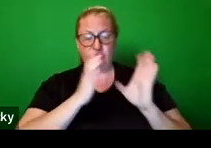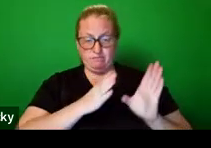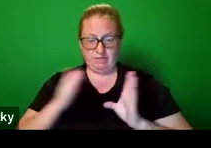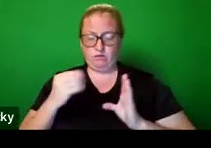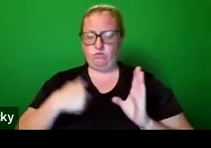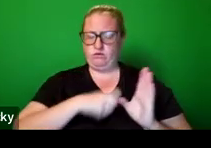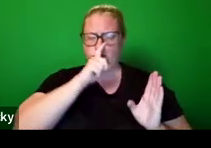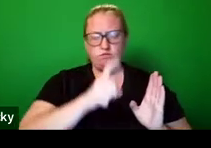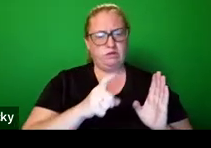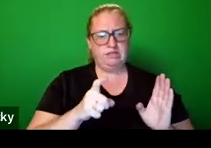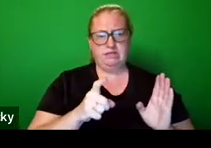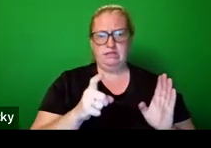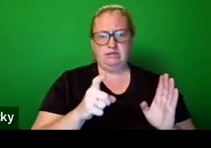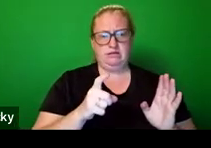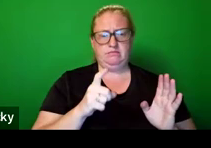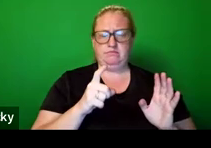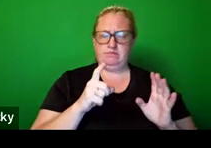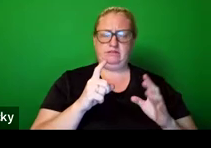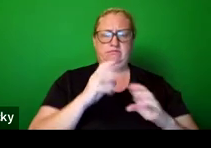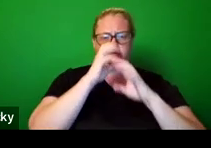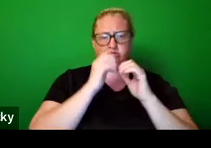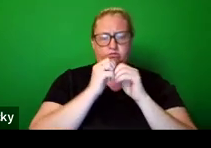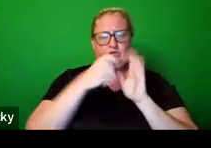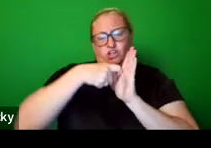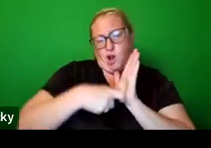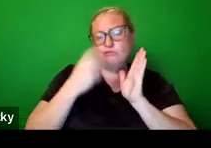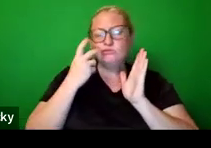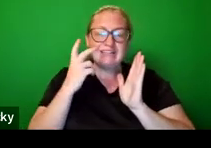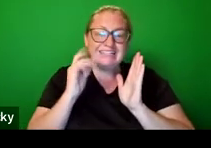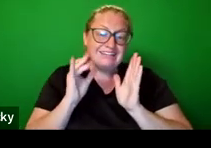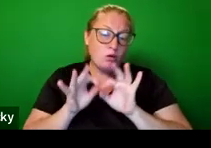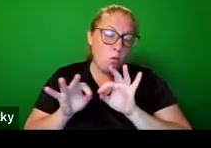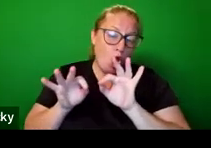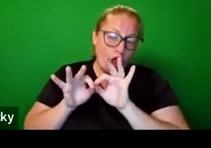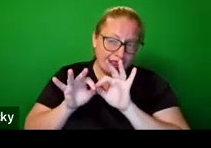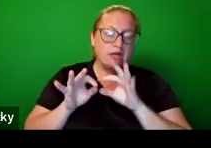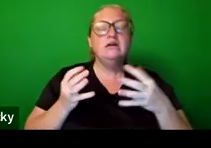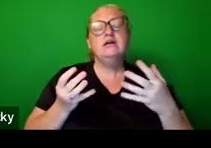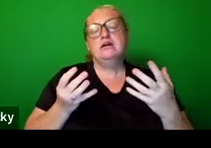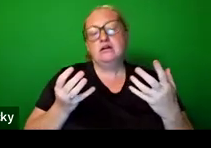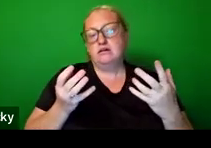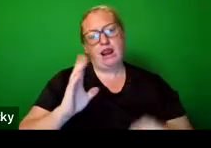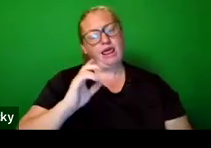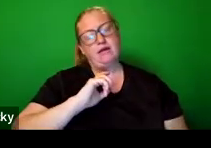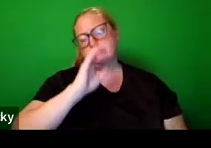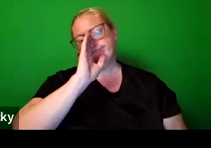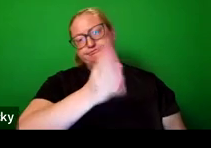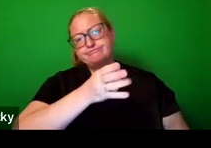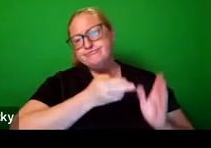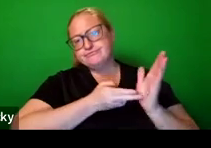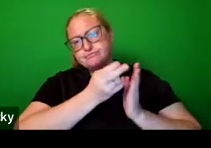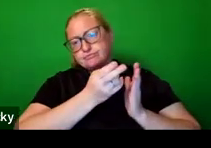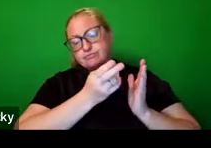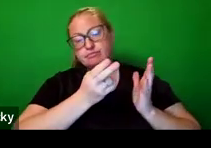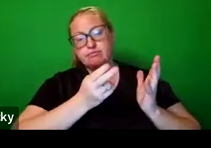really being tight on any additional costs. So to see if it's worth a cost. But I mean, I've been frank in saying, just our saying